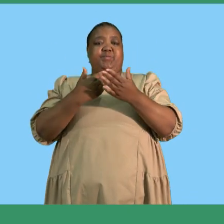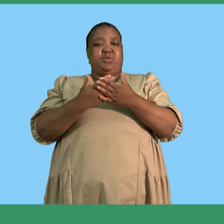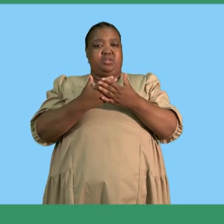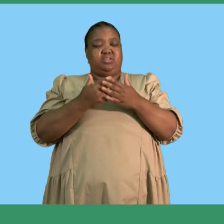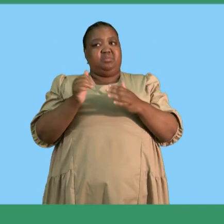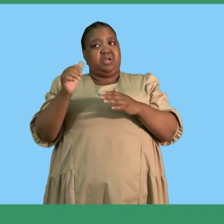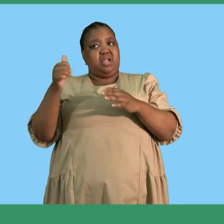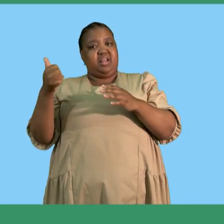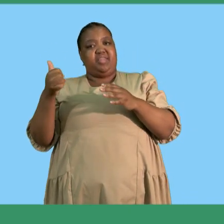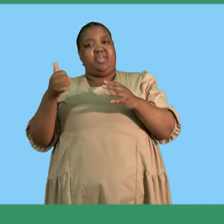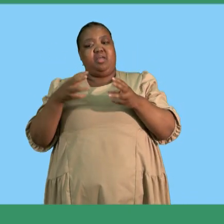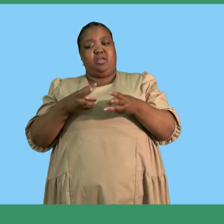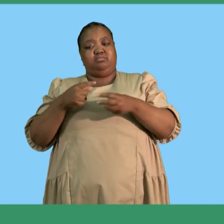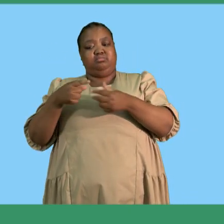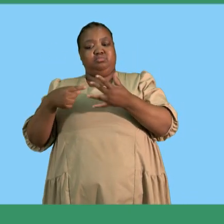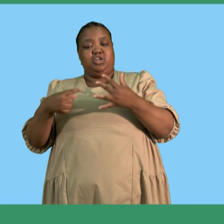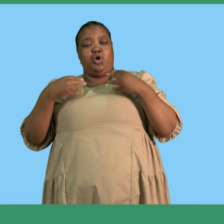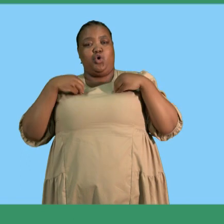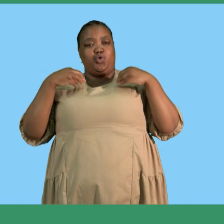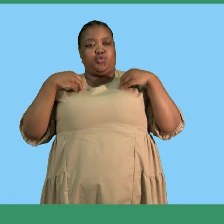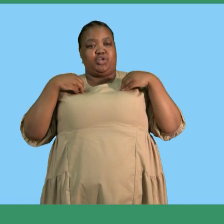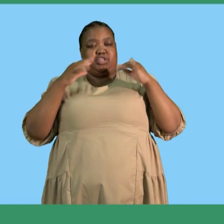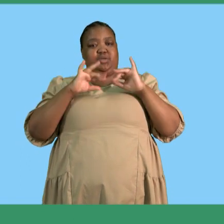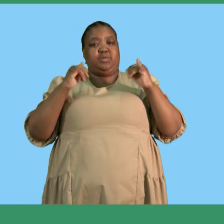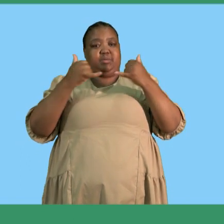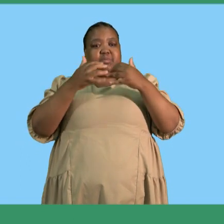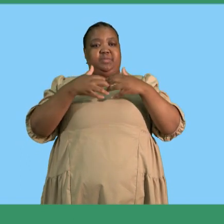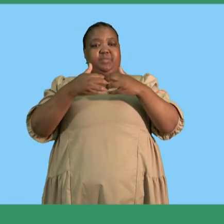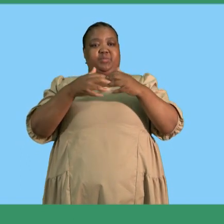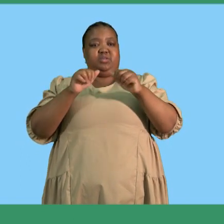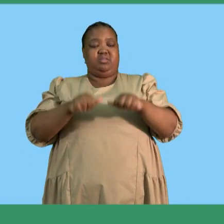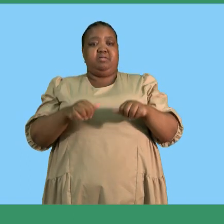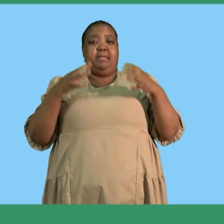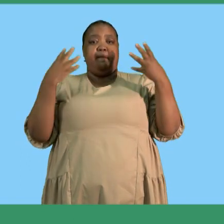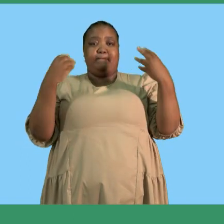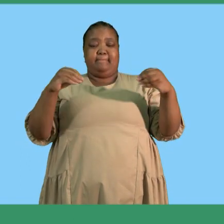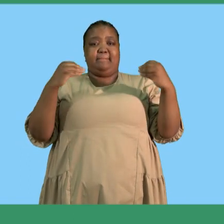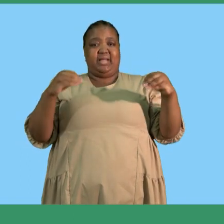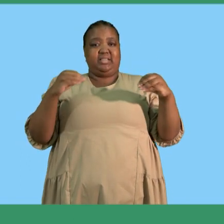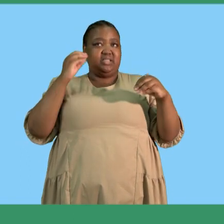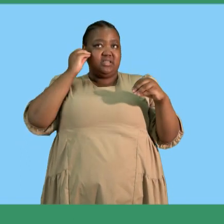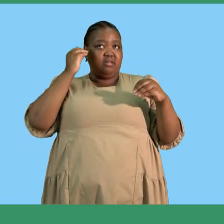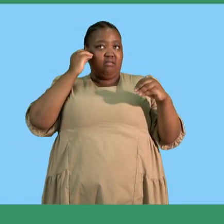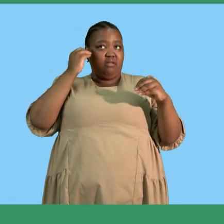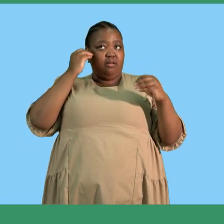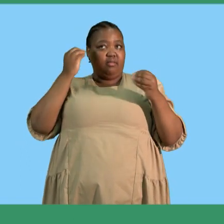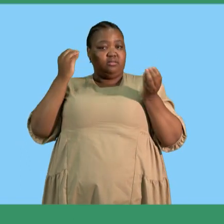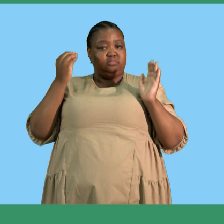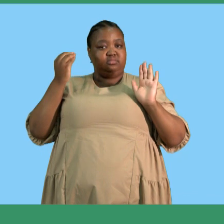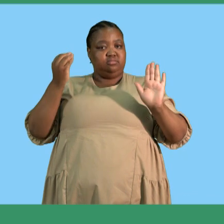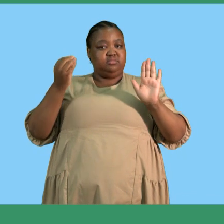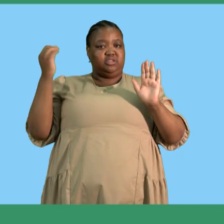of ownership. And then we'll also look at presenting of business-related informations in